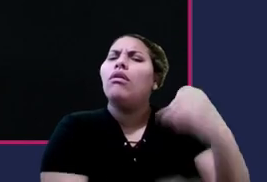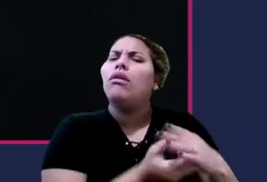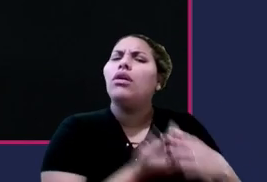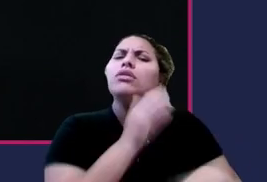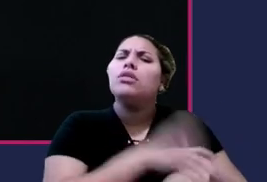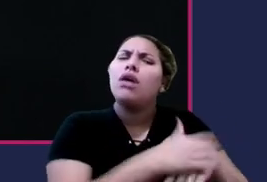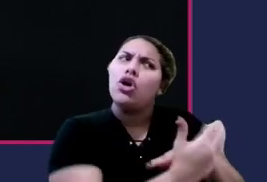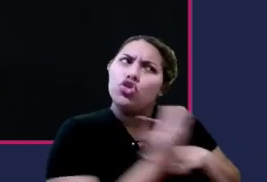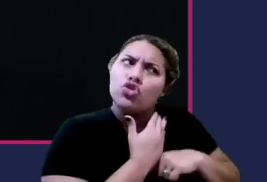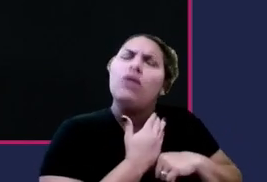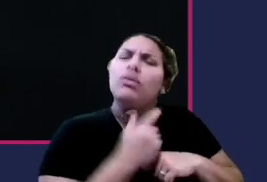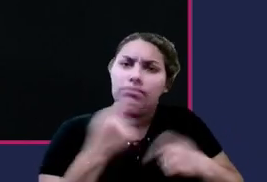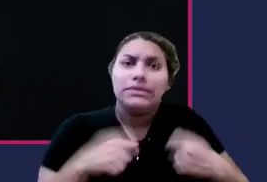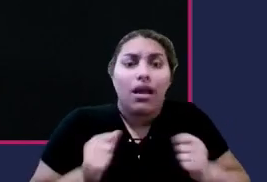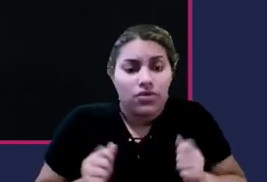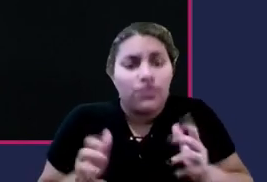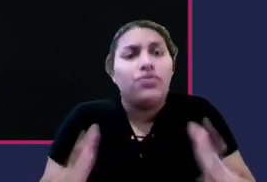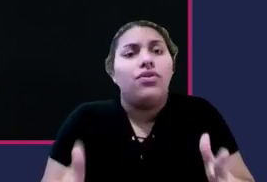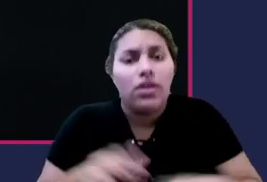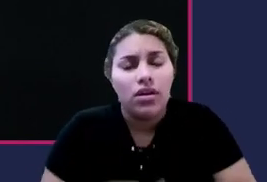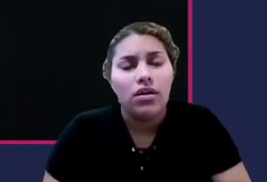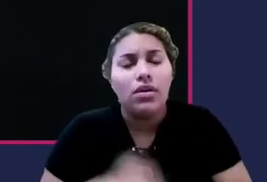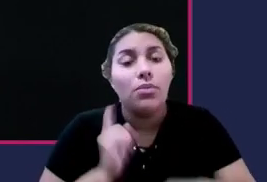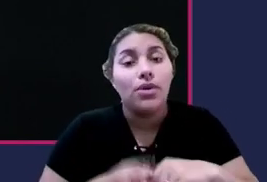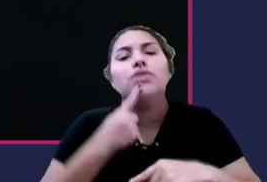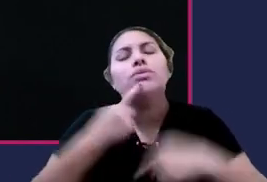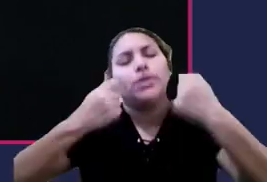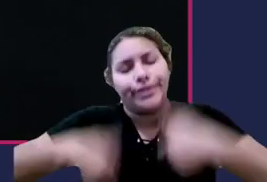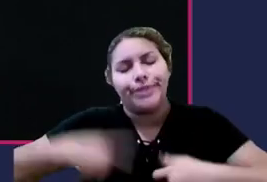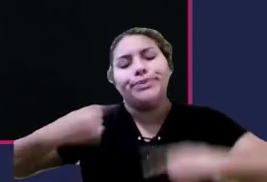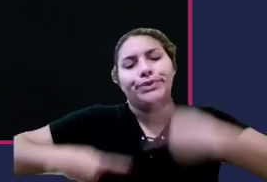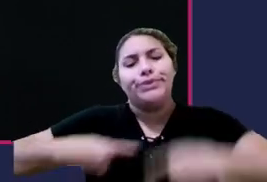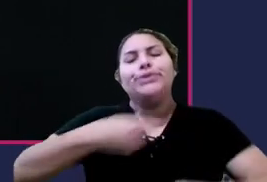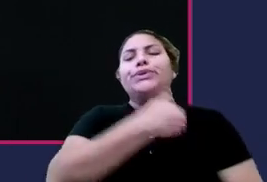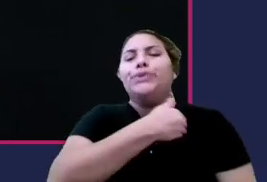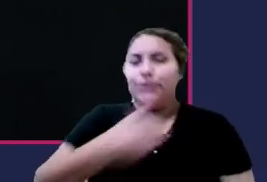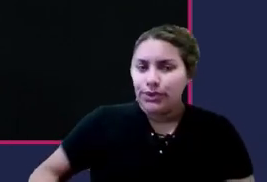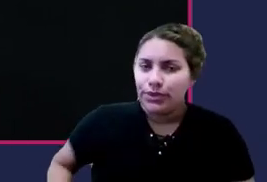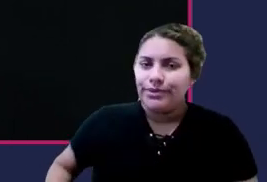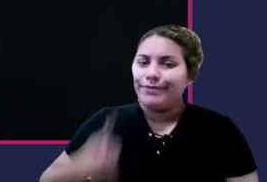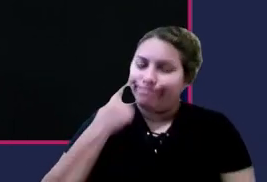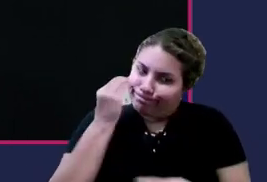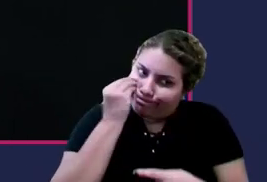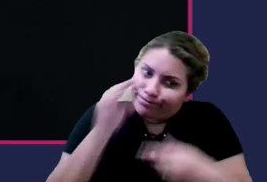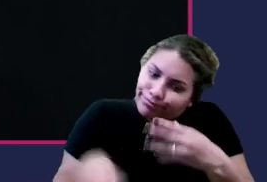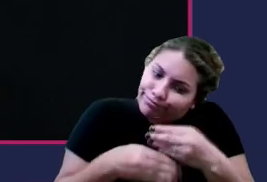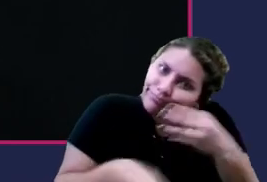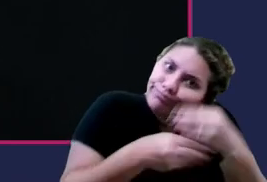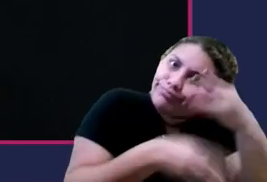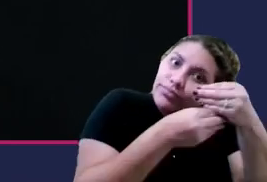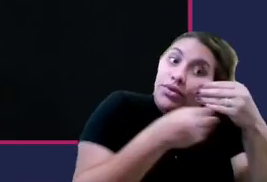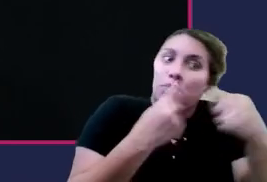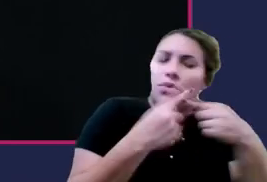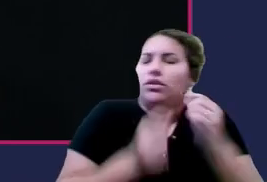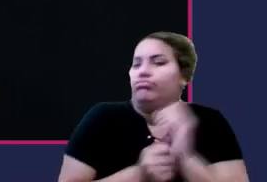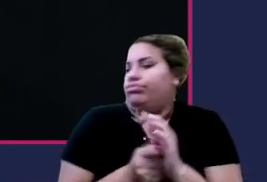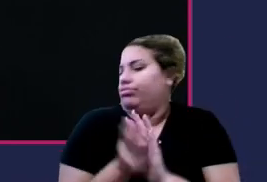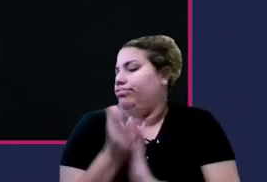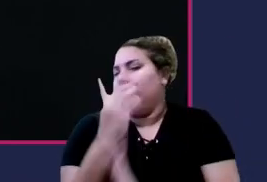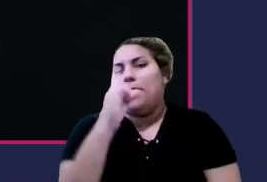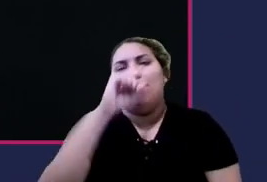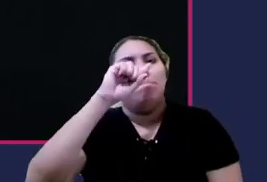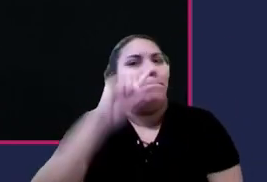for taking part on this initiative, because you're talking about public policies to be implemented. We